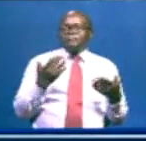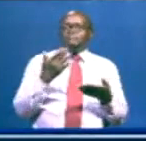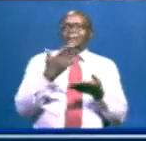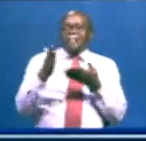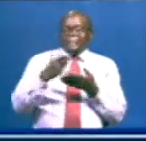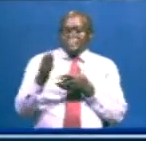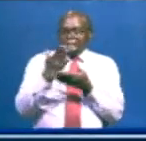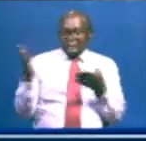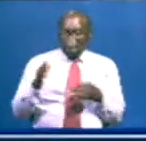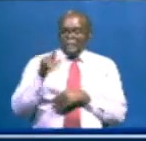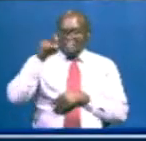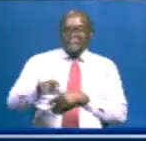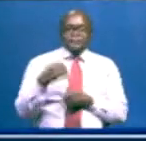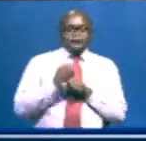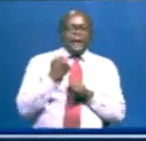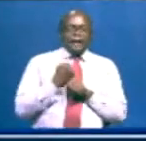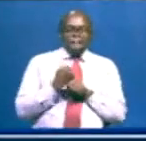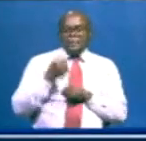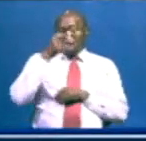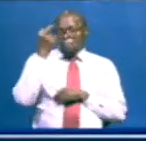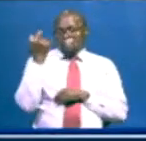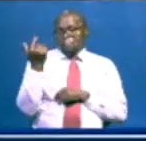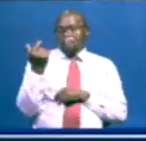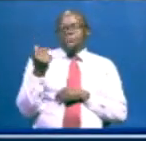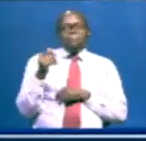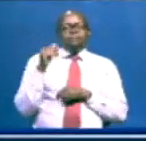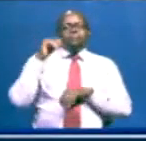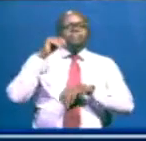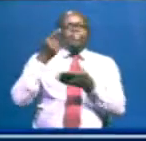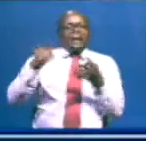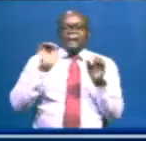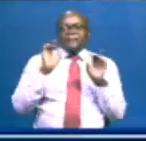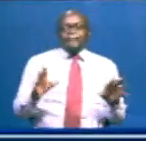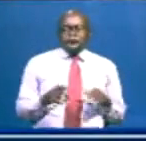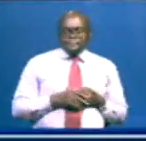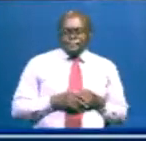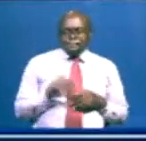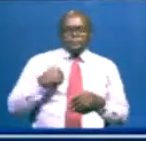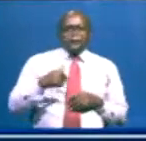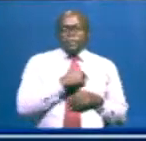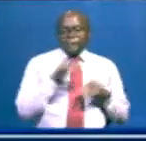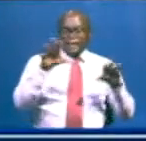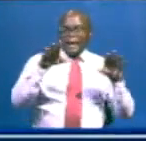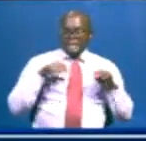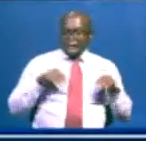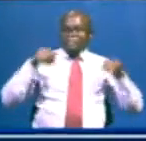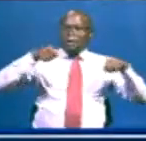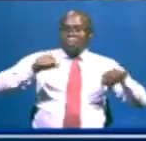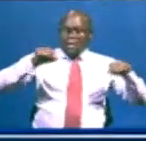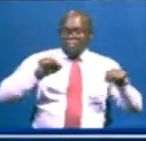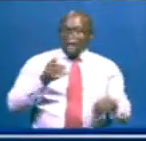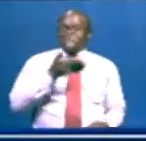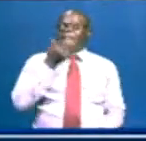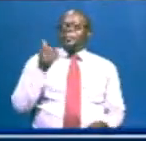something has to be done because it's not right. We do accept boda boda is the best mode